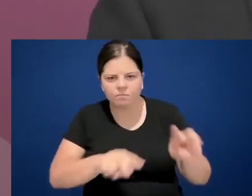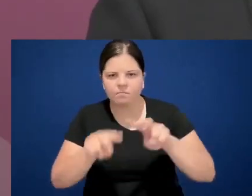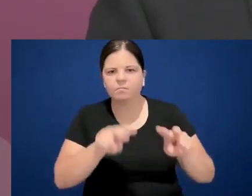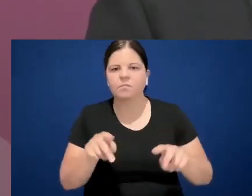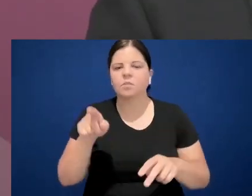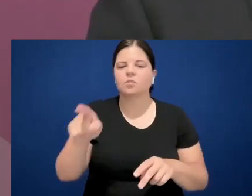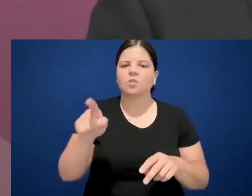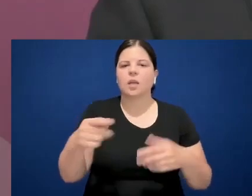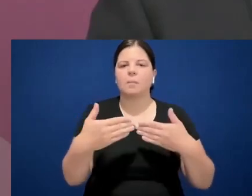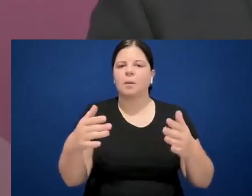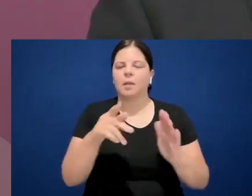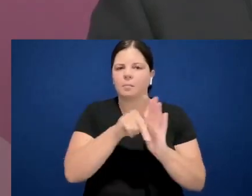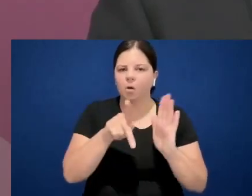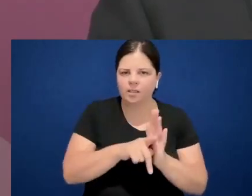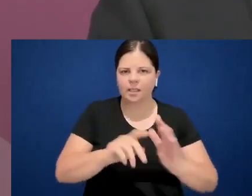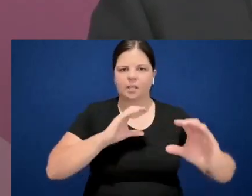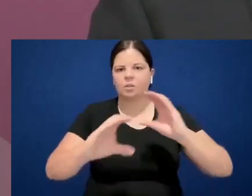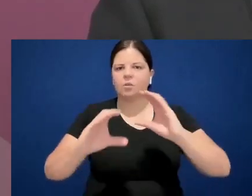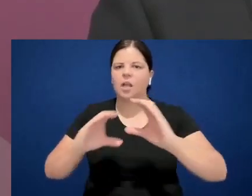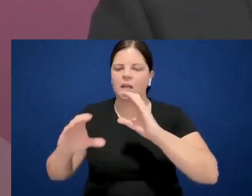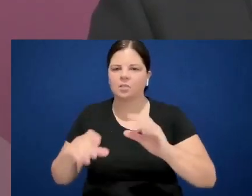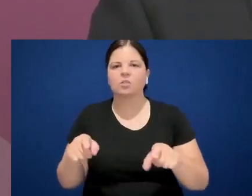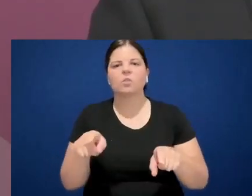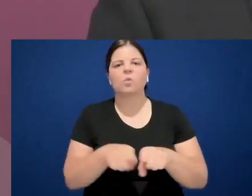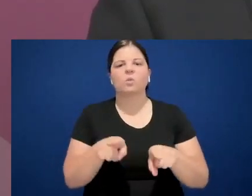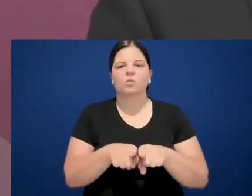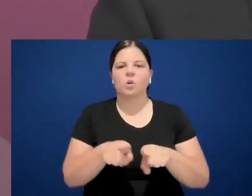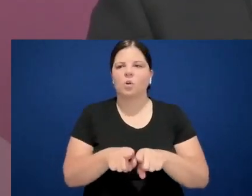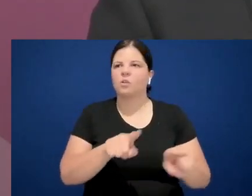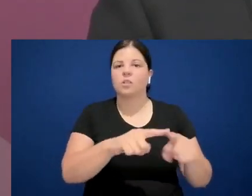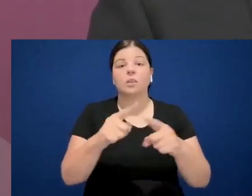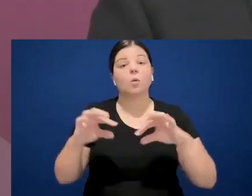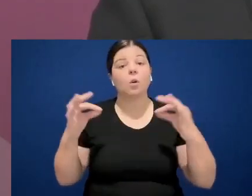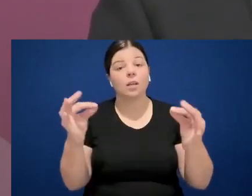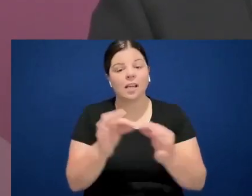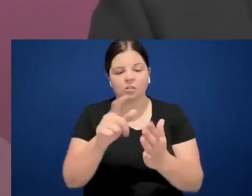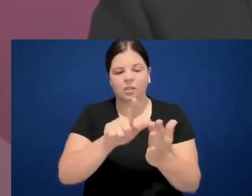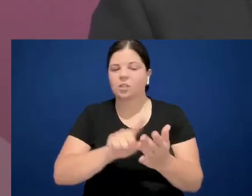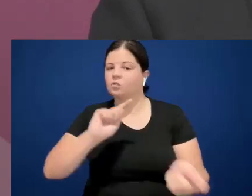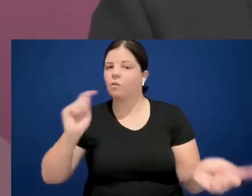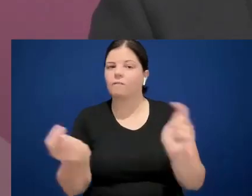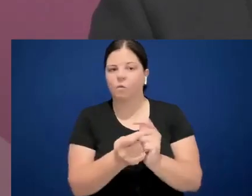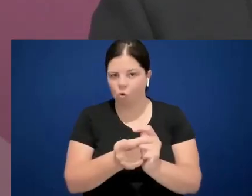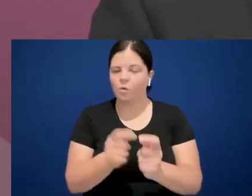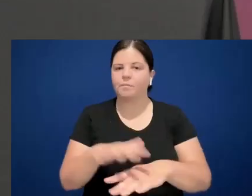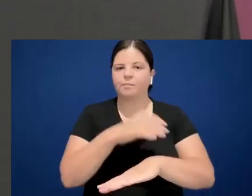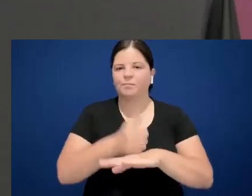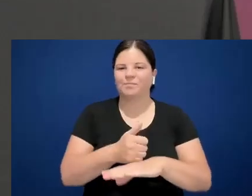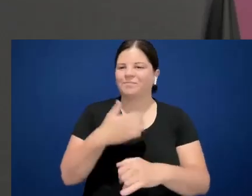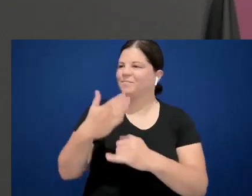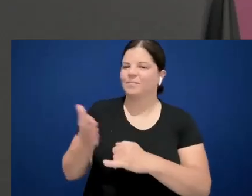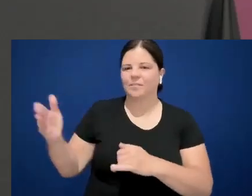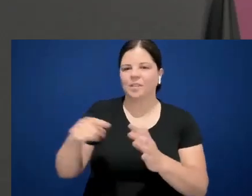policy, communications, as well as delivering organisational and legislative reform. Finally, Tracy Cheung